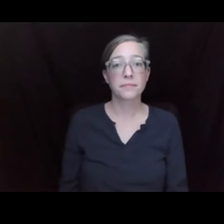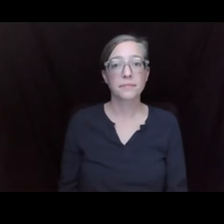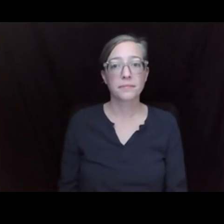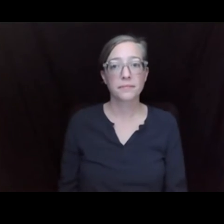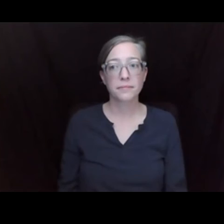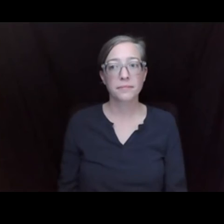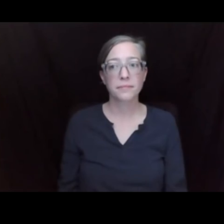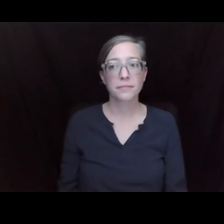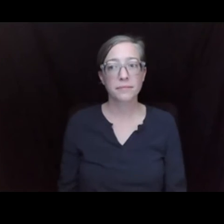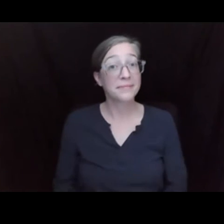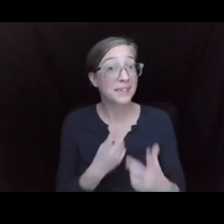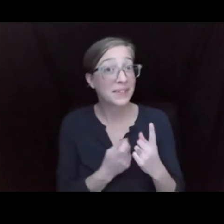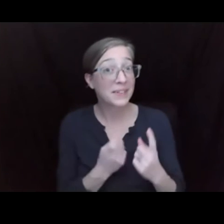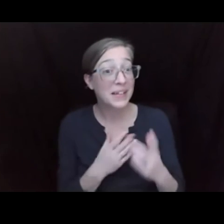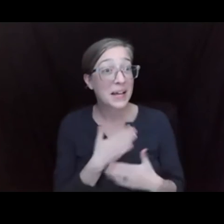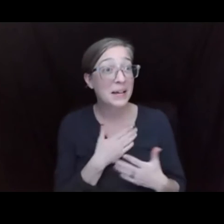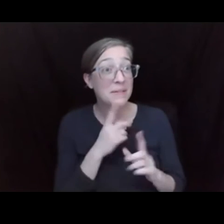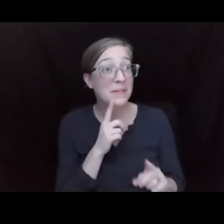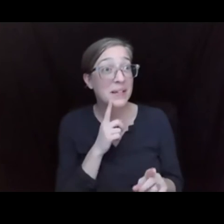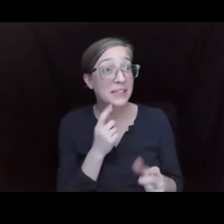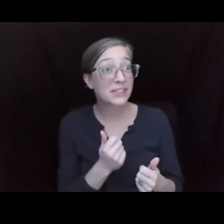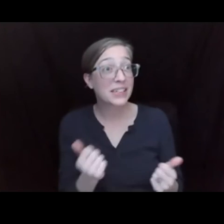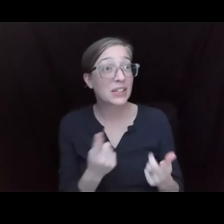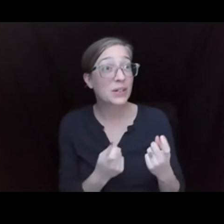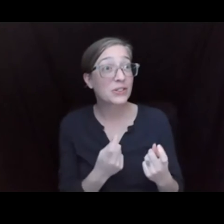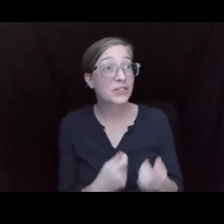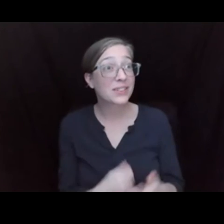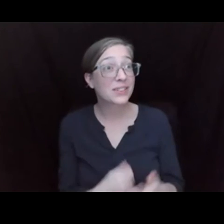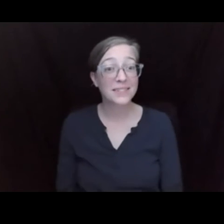Any more questions? I'm happy to answer any questions.